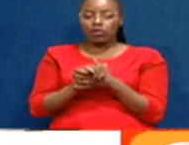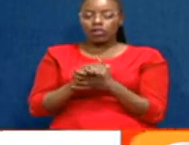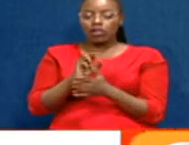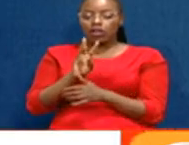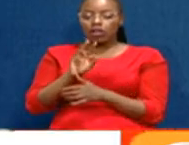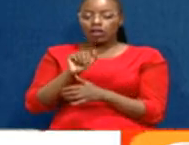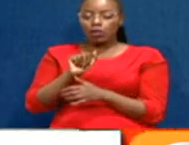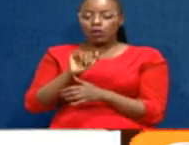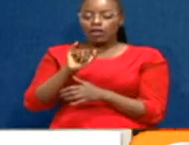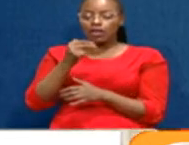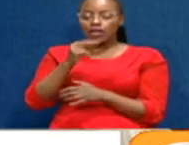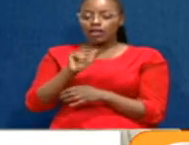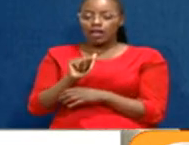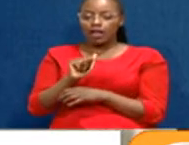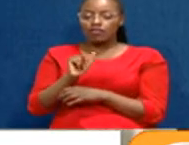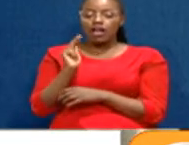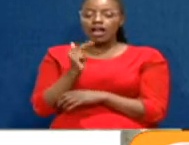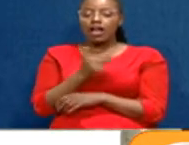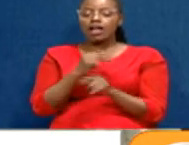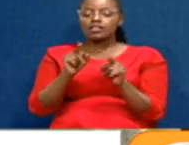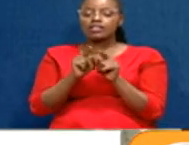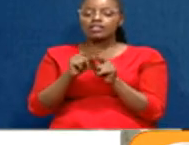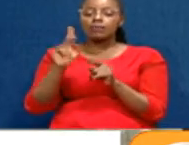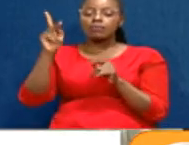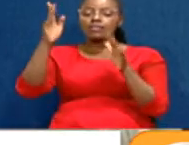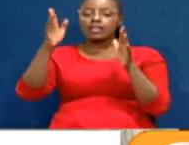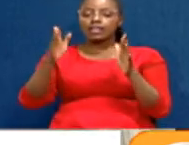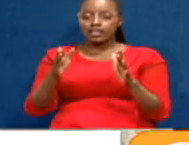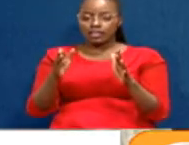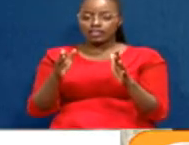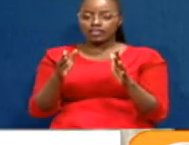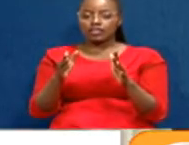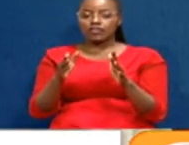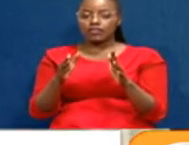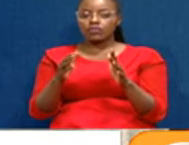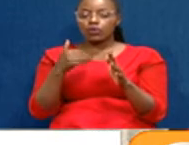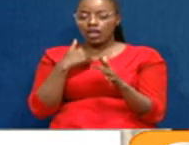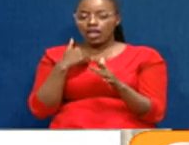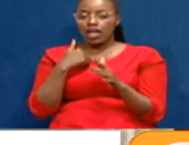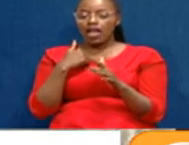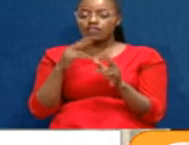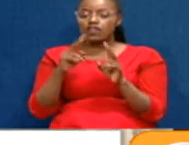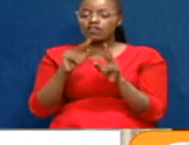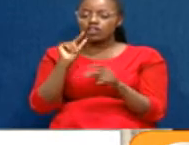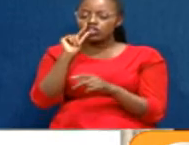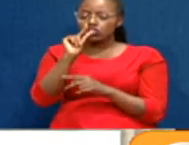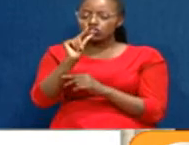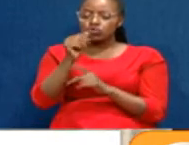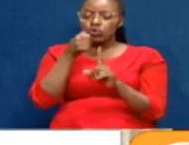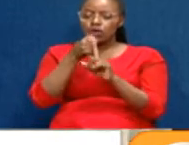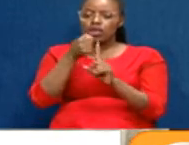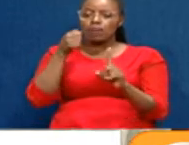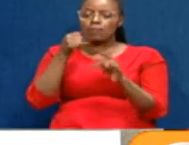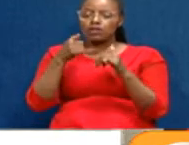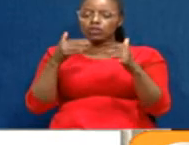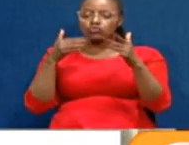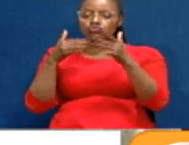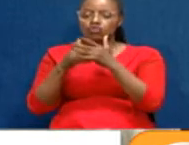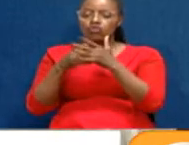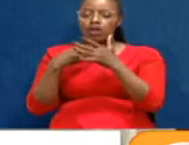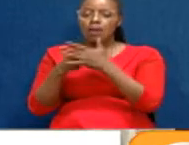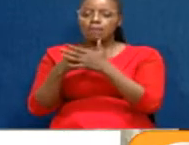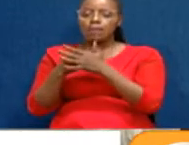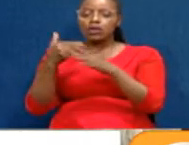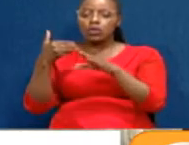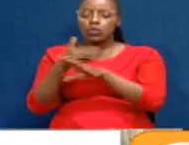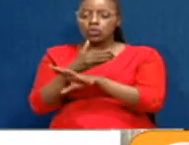Wahiga, we have, as Kenyans, a very little impact in trying to prevent money laundering.